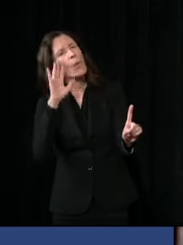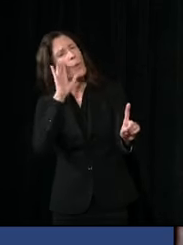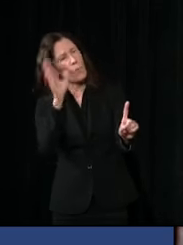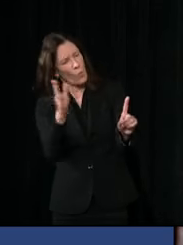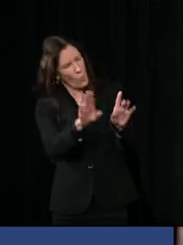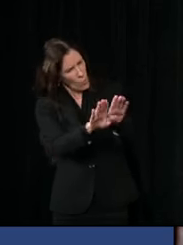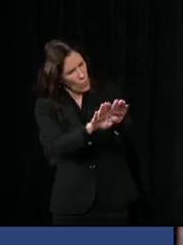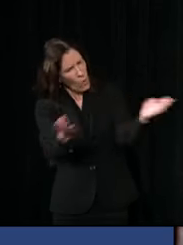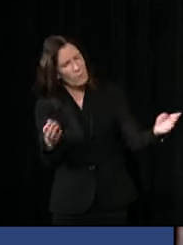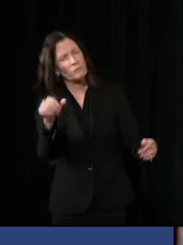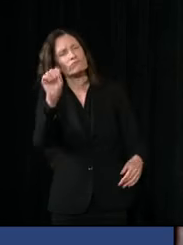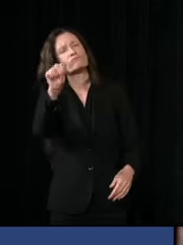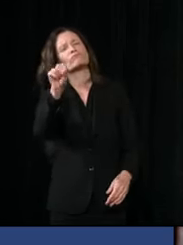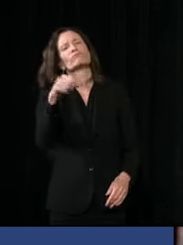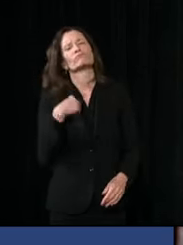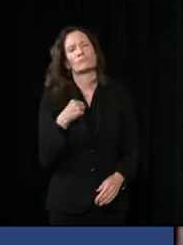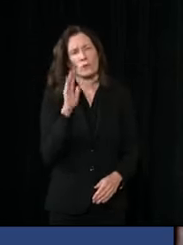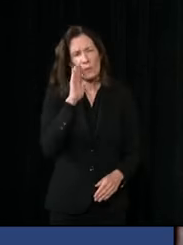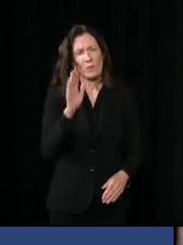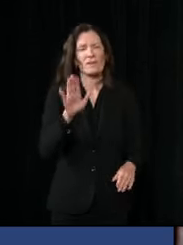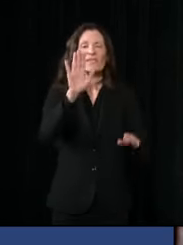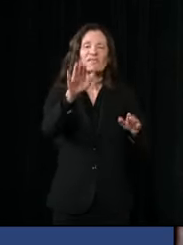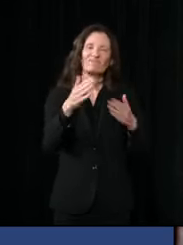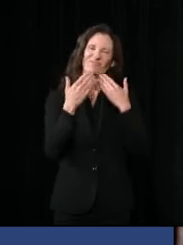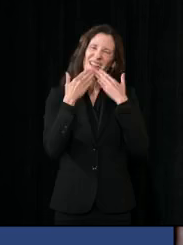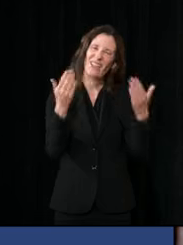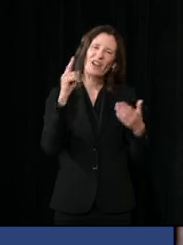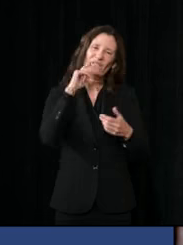will conclude our press conference. Thank you.